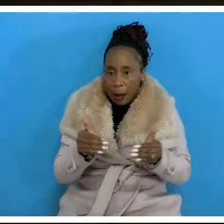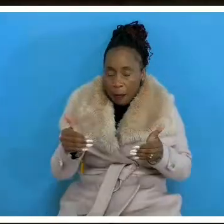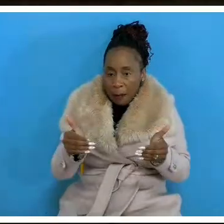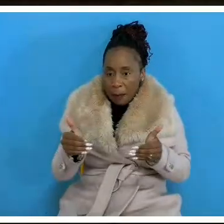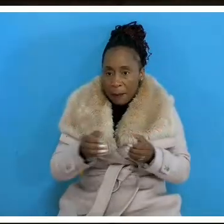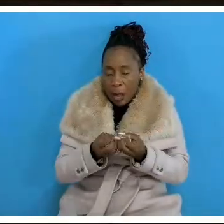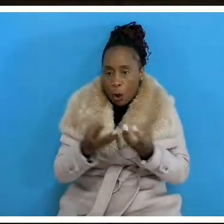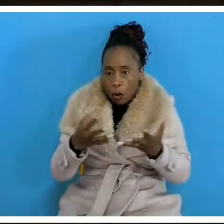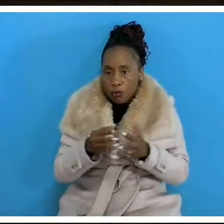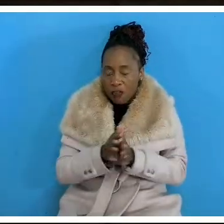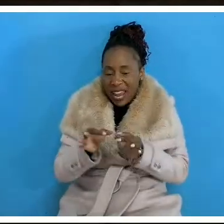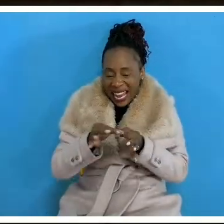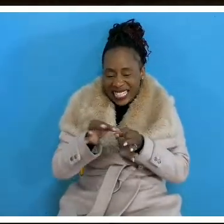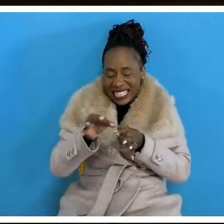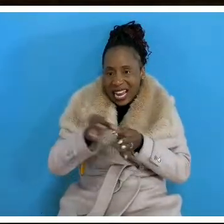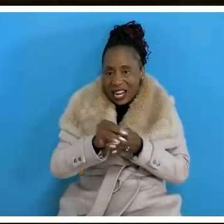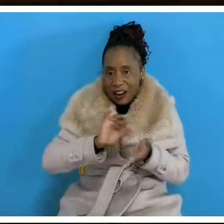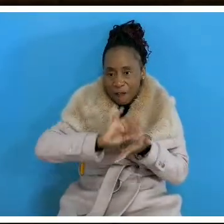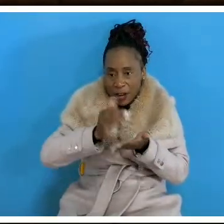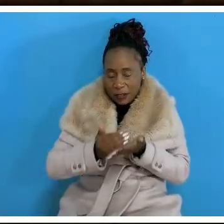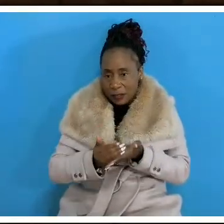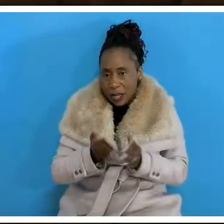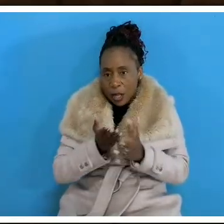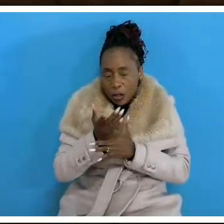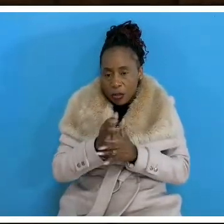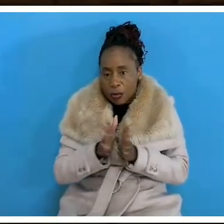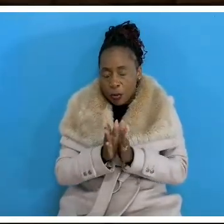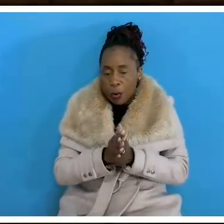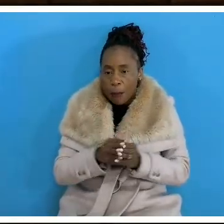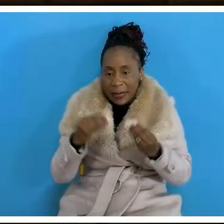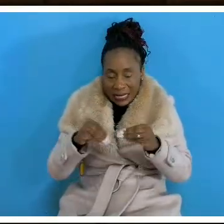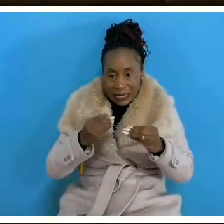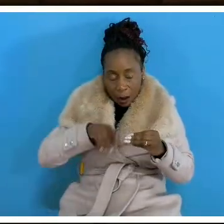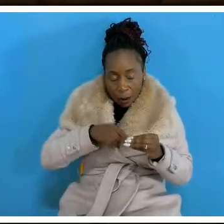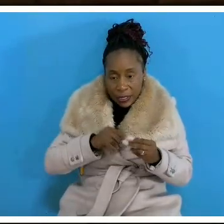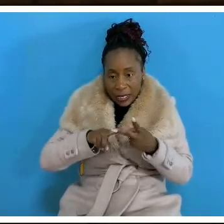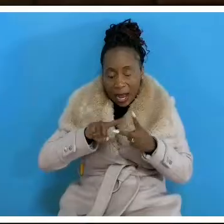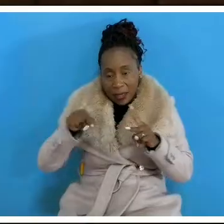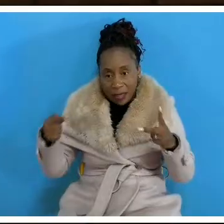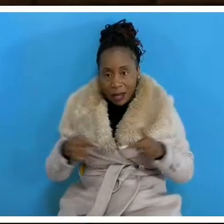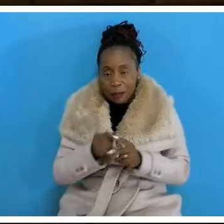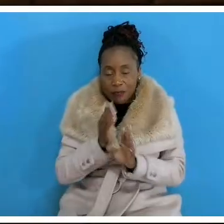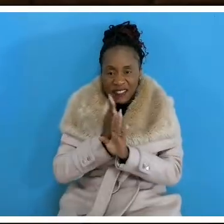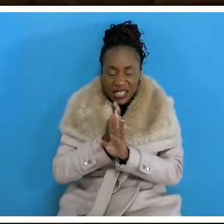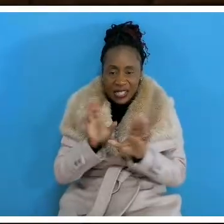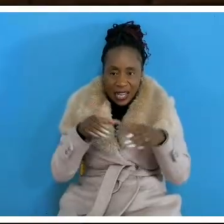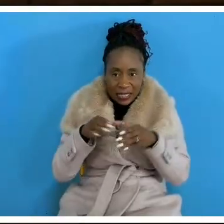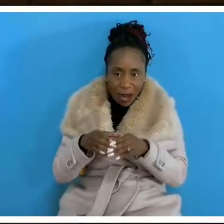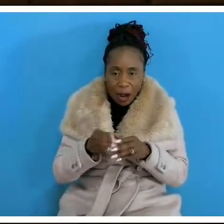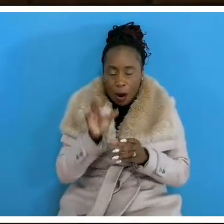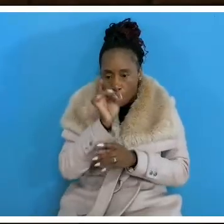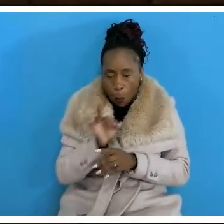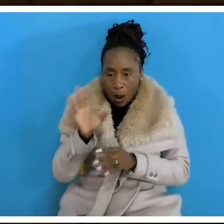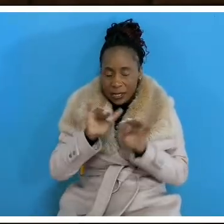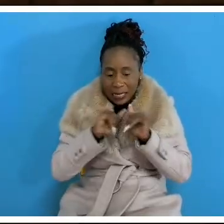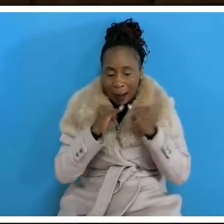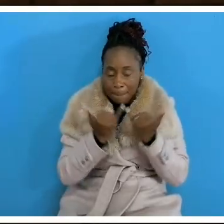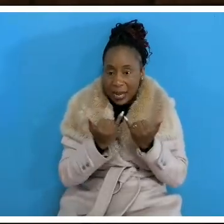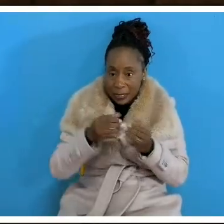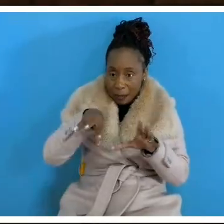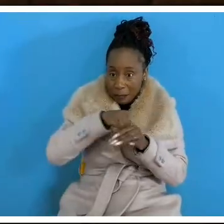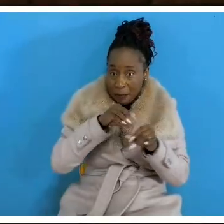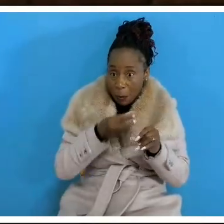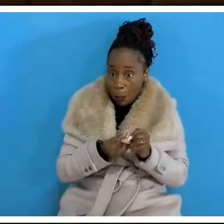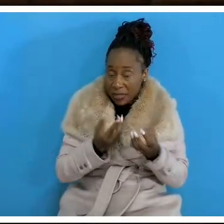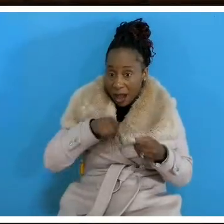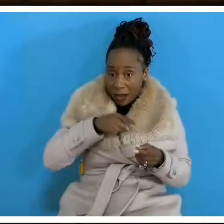external funding through other entities and private sector. So once a company is in our programs, they're able to be linked